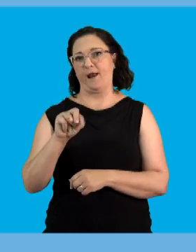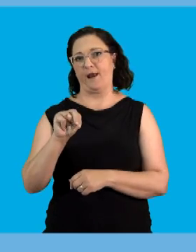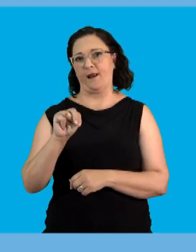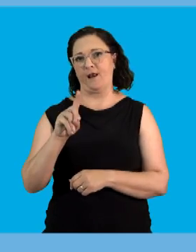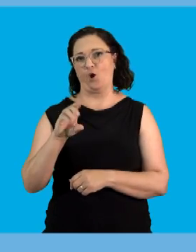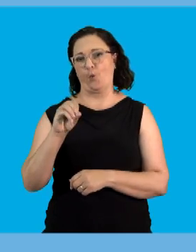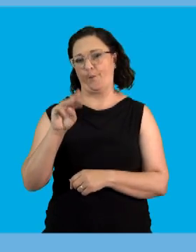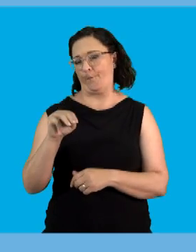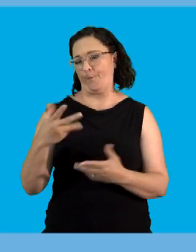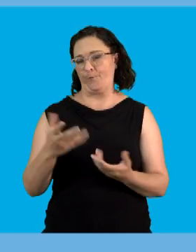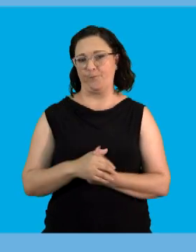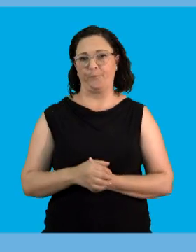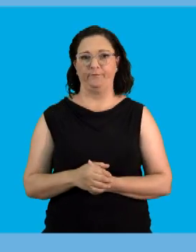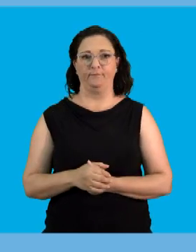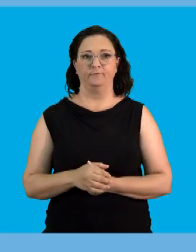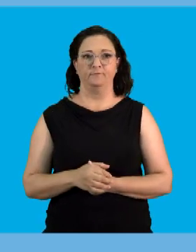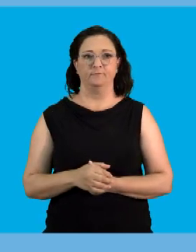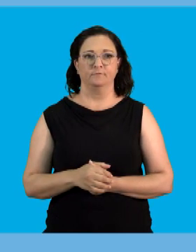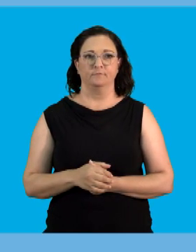random movement.